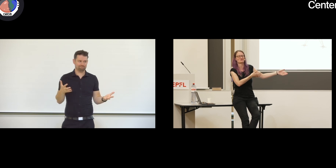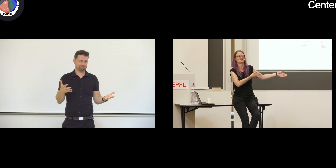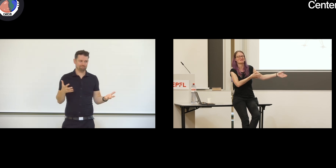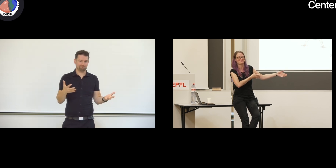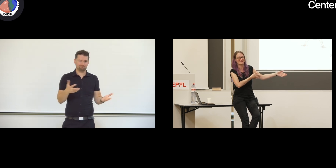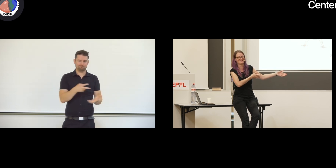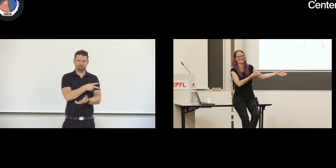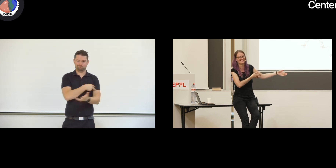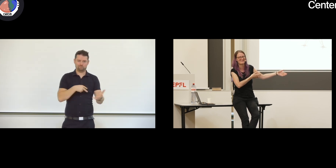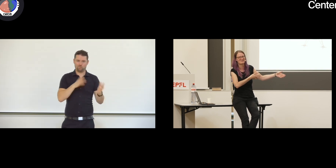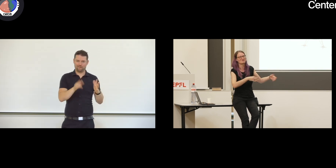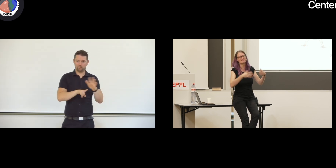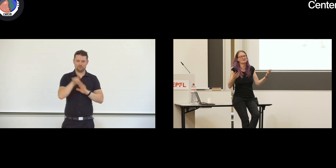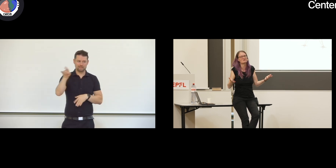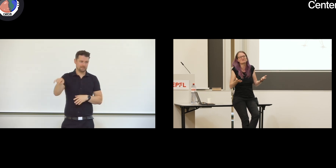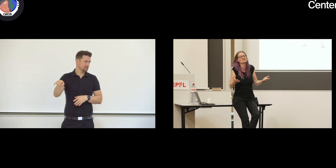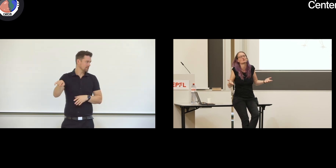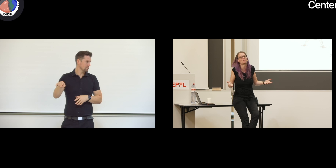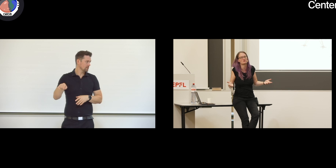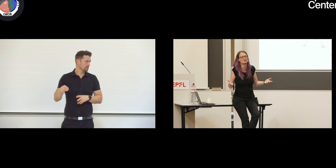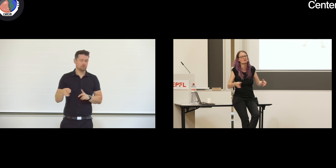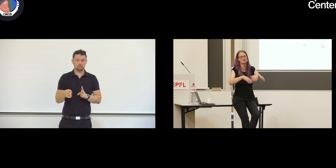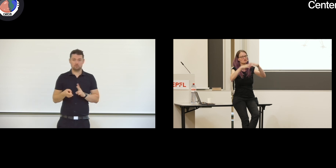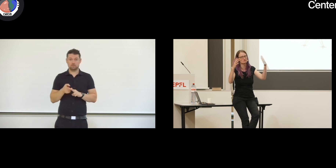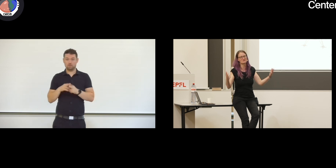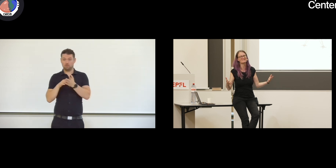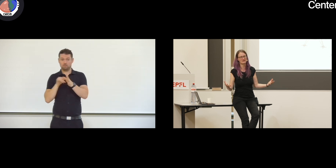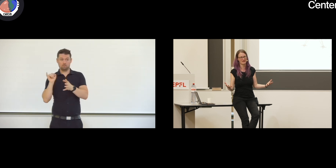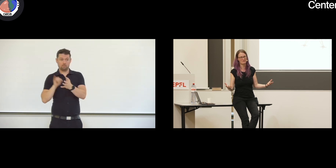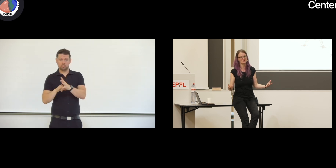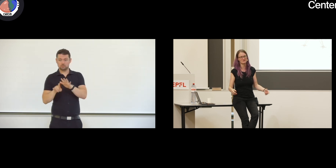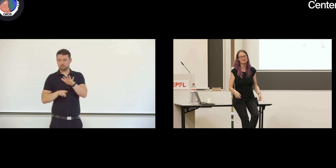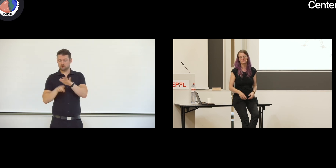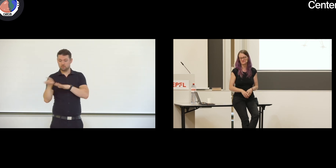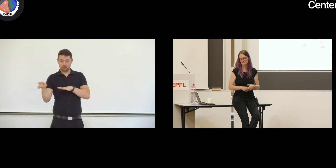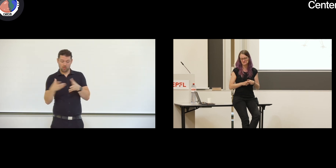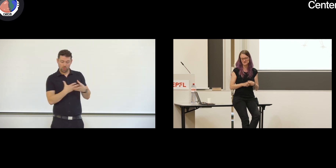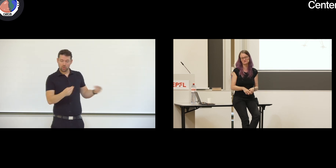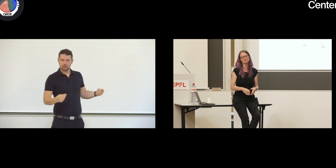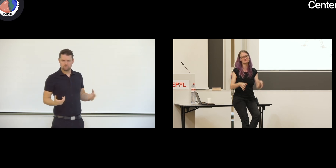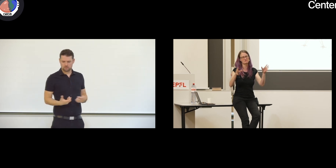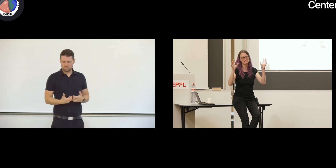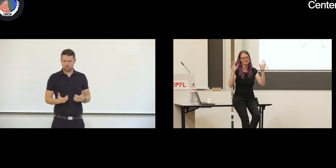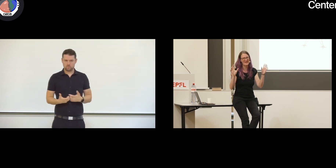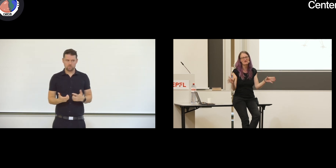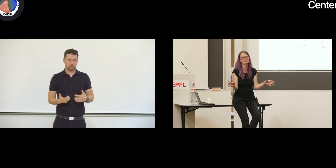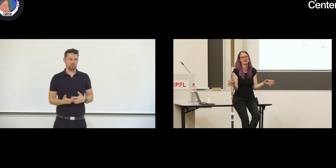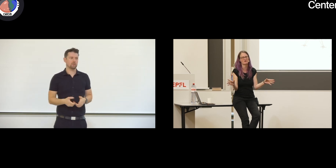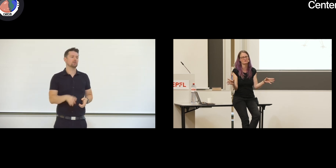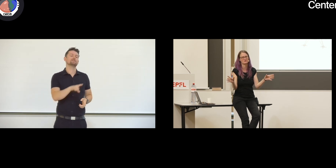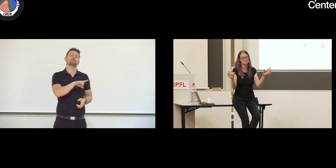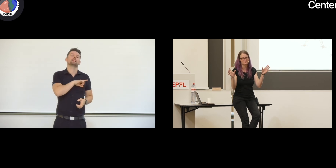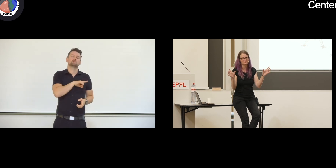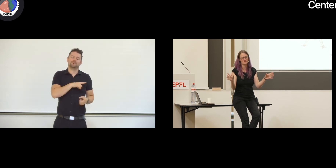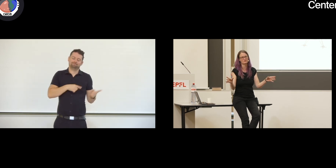crew goes outside. If you have that on Mars, there's nowhere you can go. You lose your entire habitat, and that's exactly the reason why we said we have to